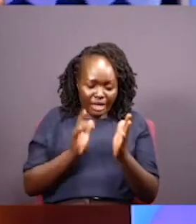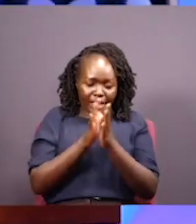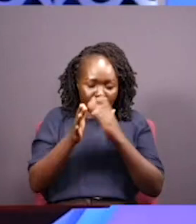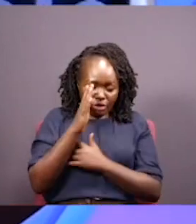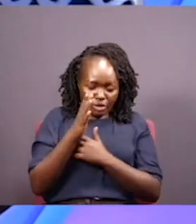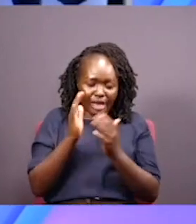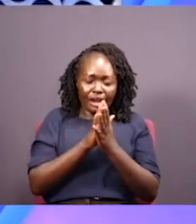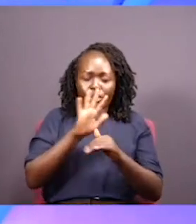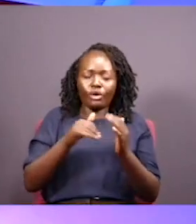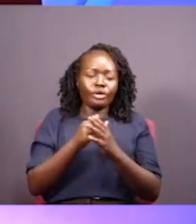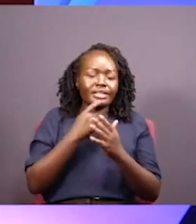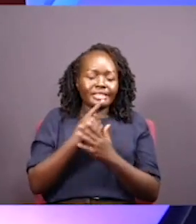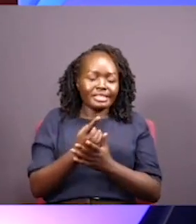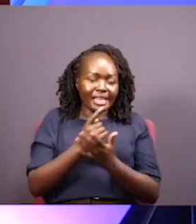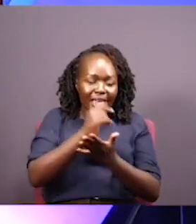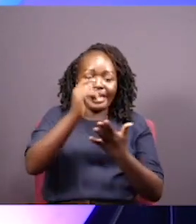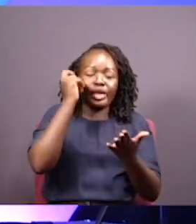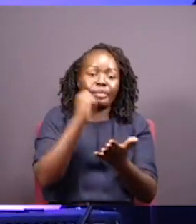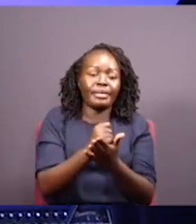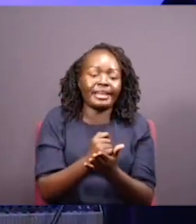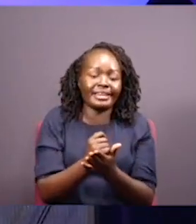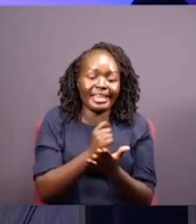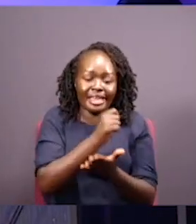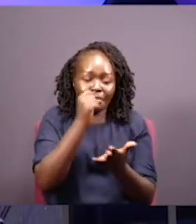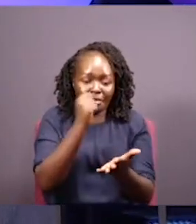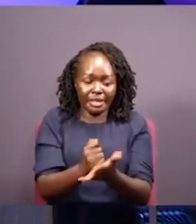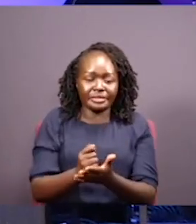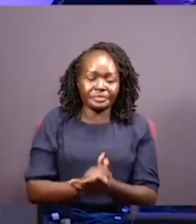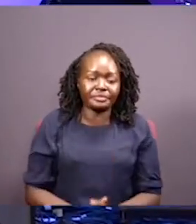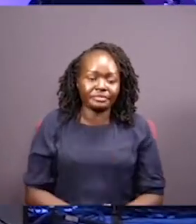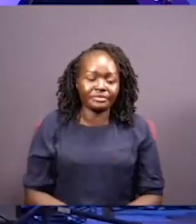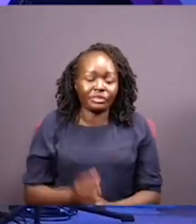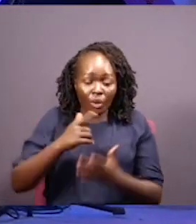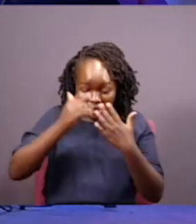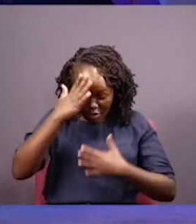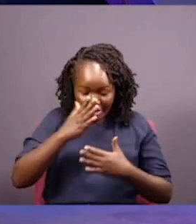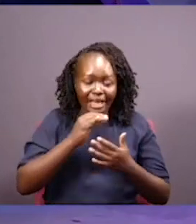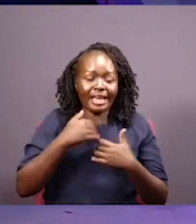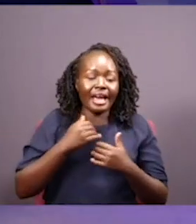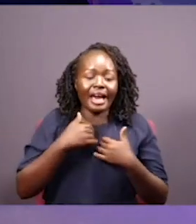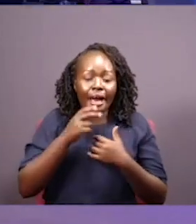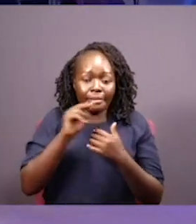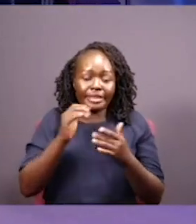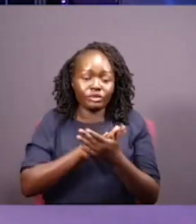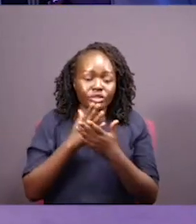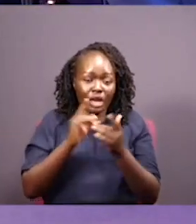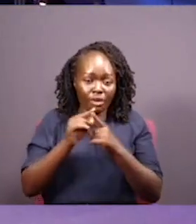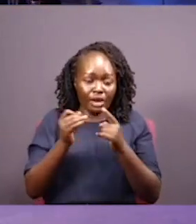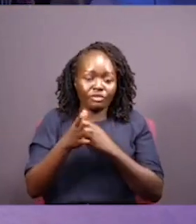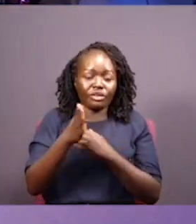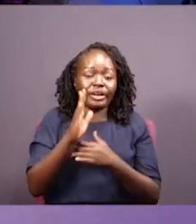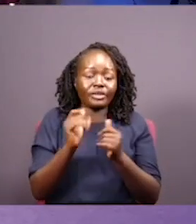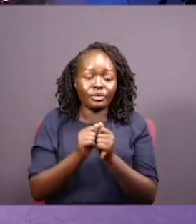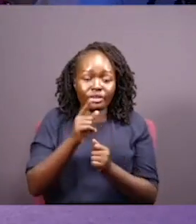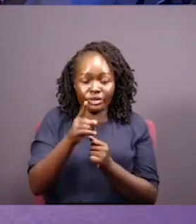say with me, amen, amen. What an honor it has been just to share the word of God with you.